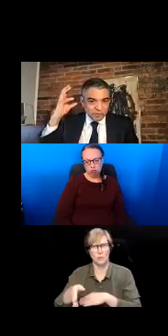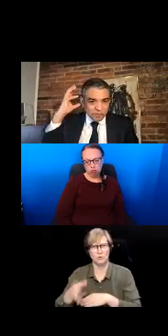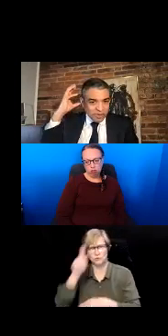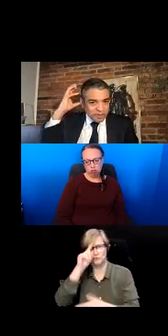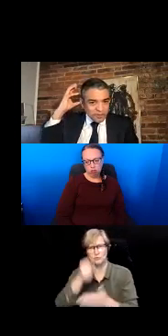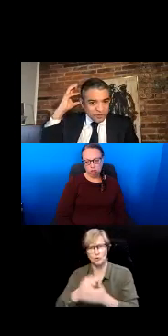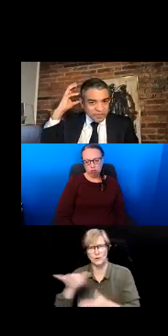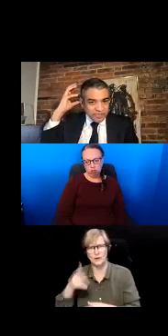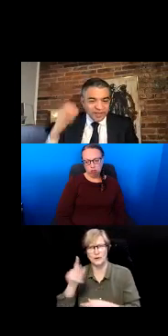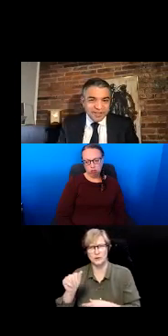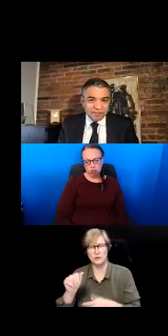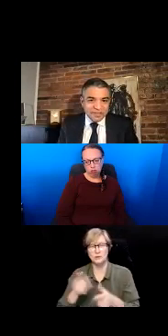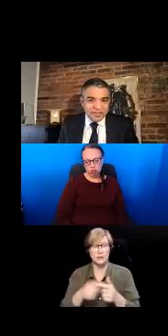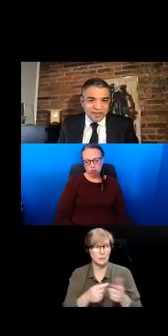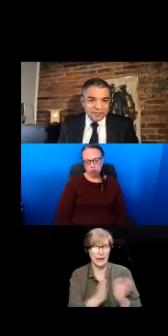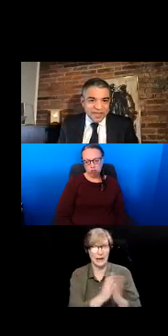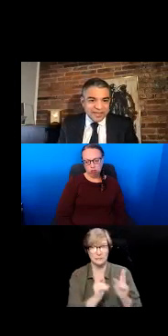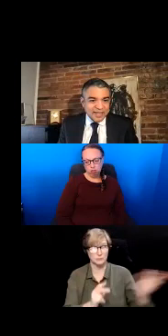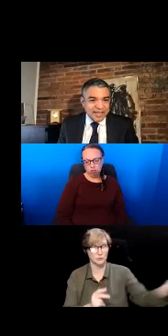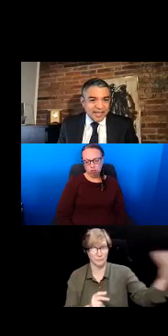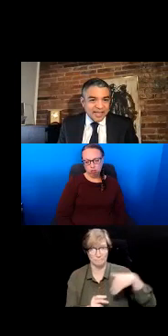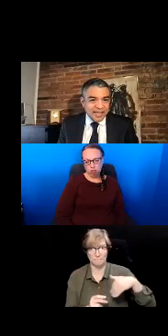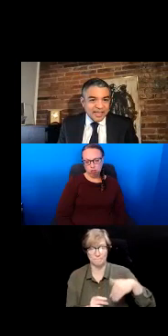we brought individuals in, and on the basis of that